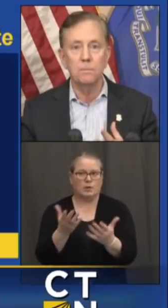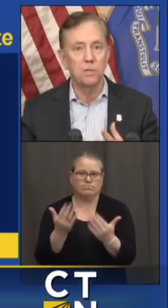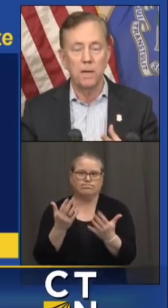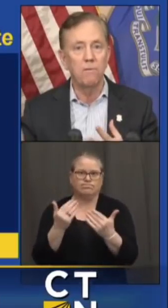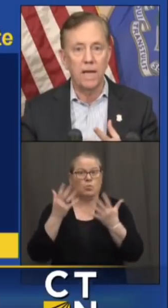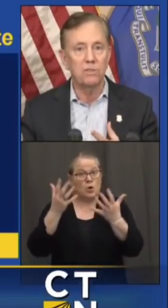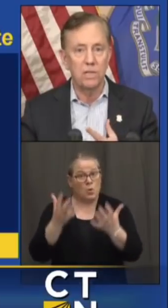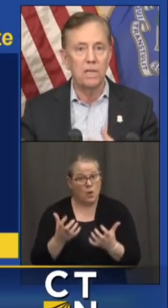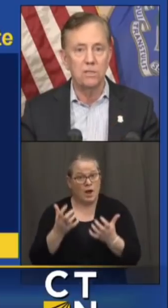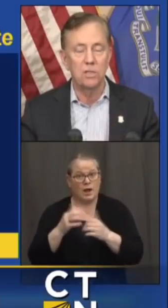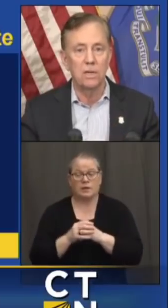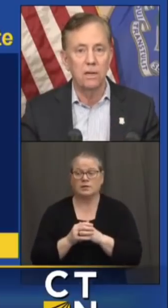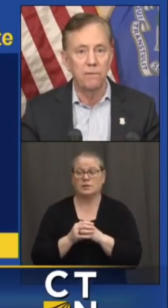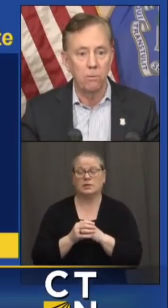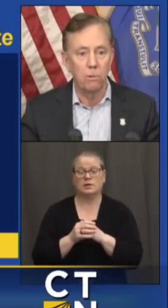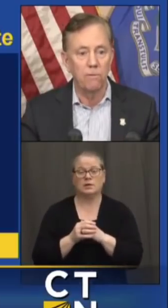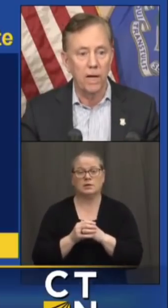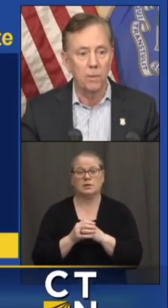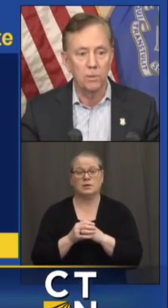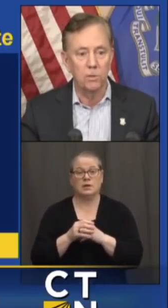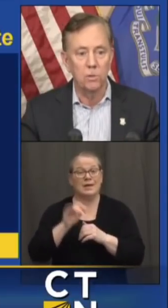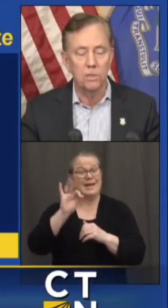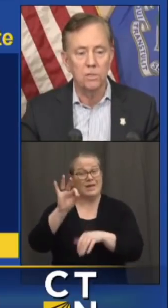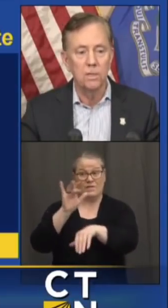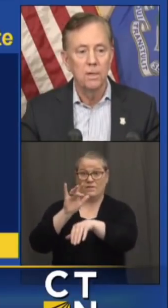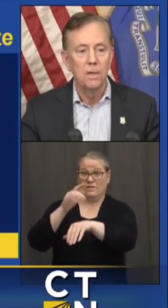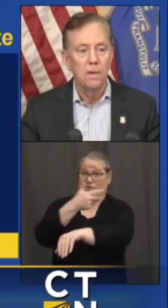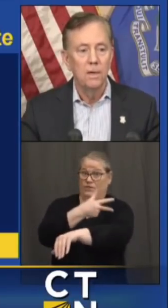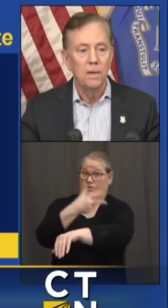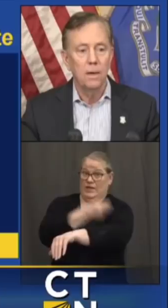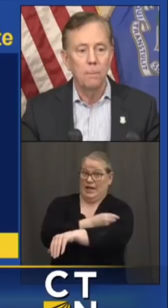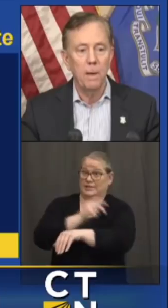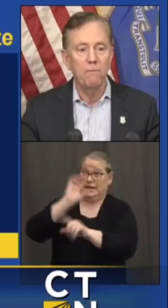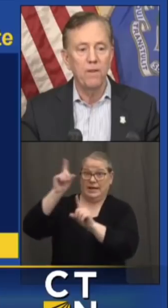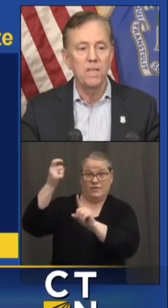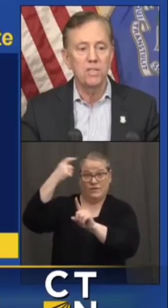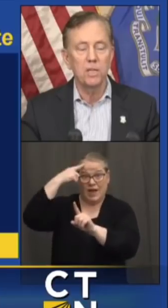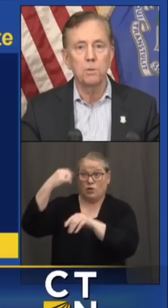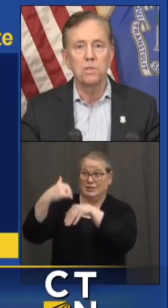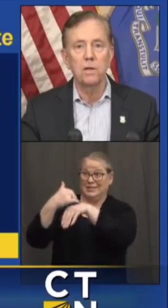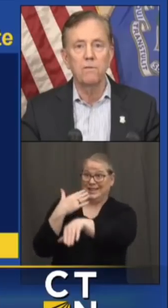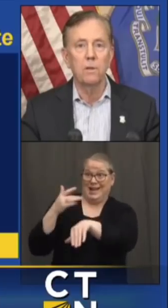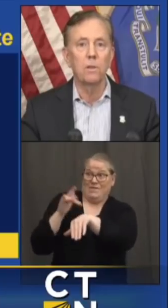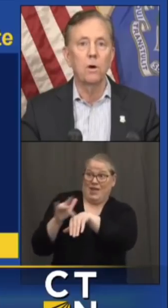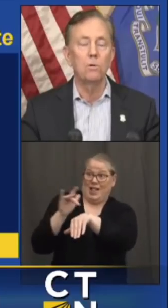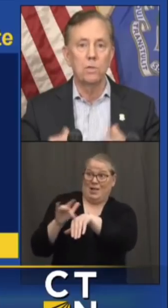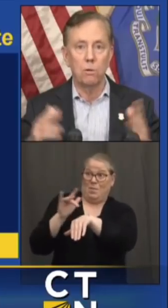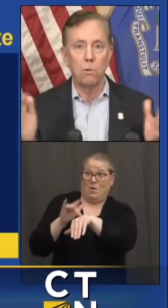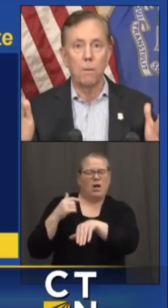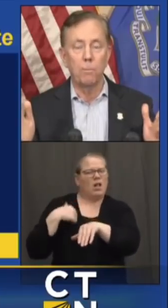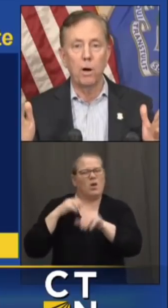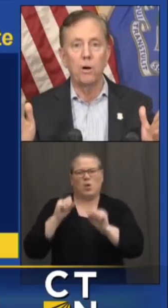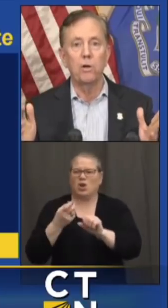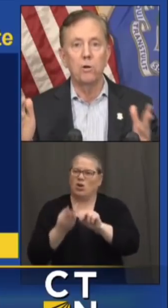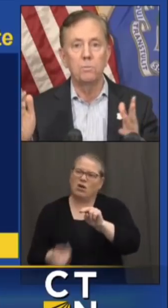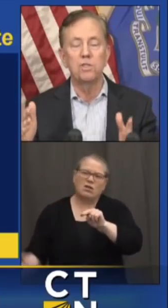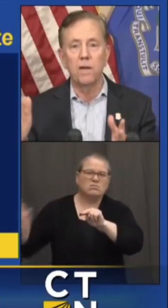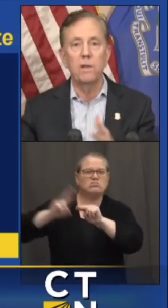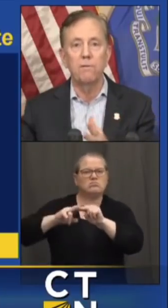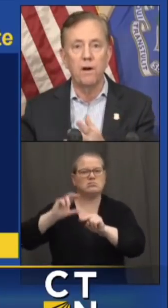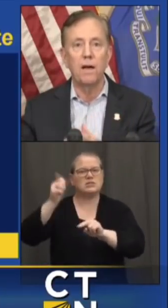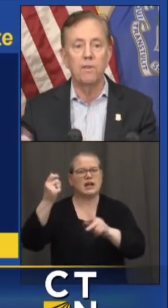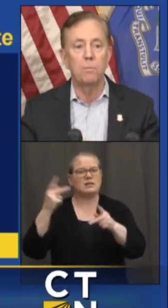10 times as many vaccines if they were available to us. About 56% of those that are our priority